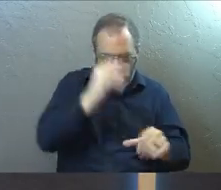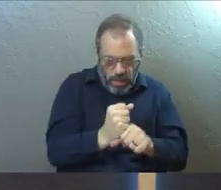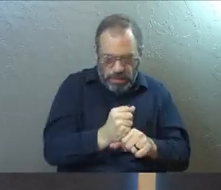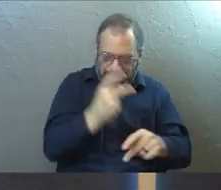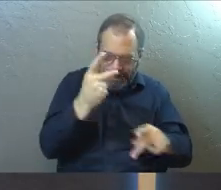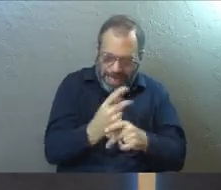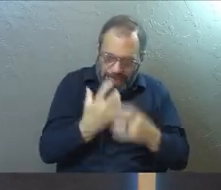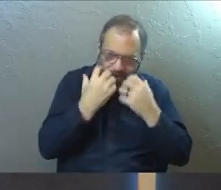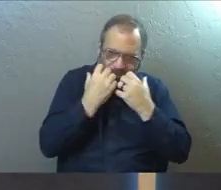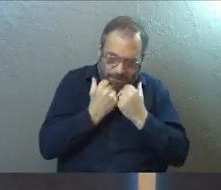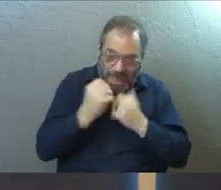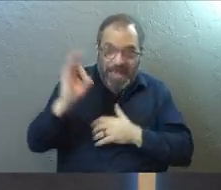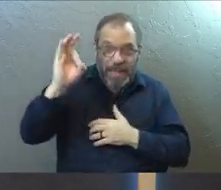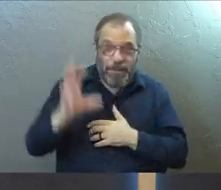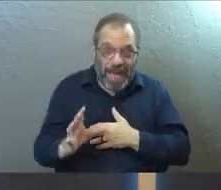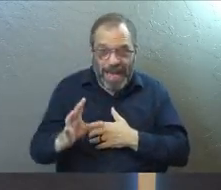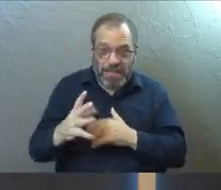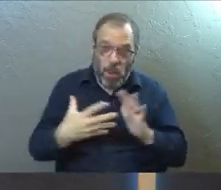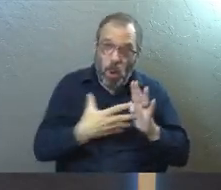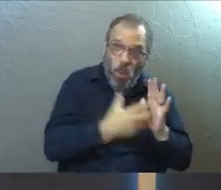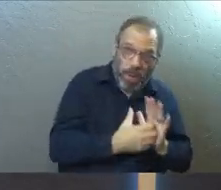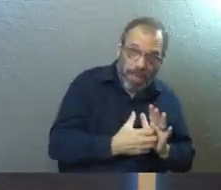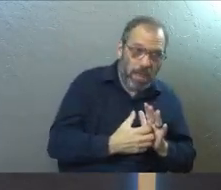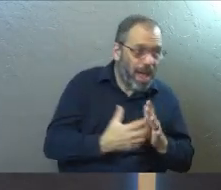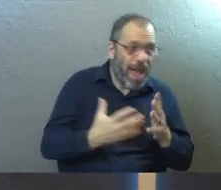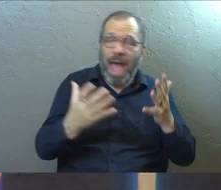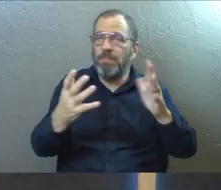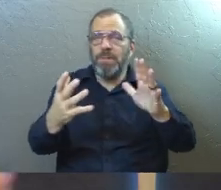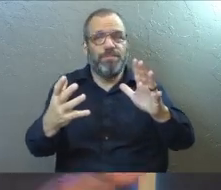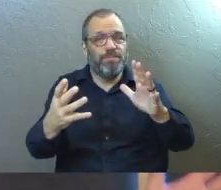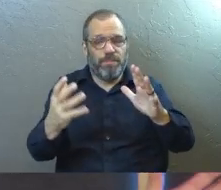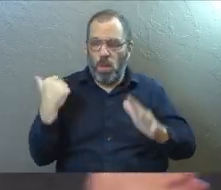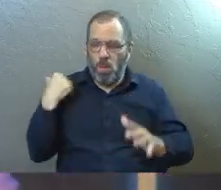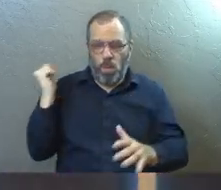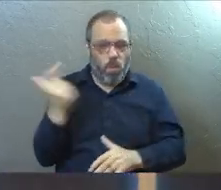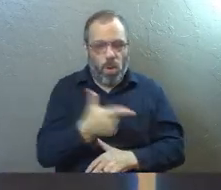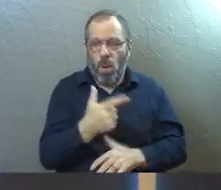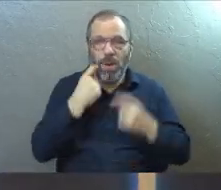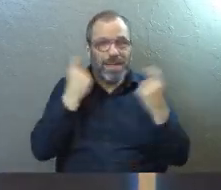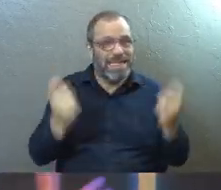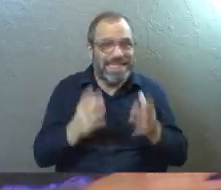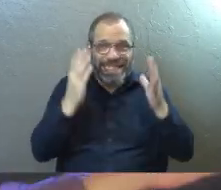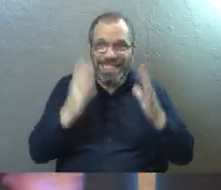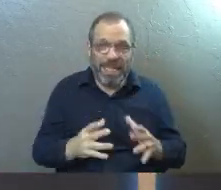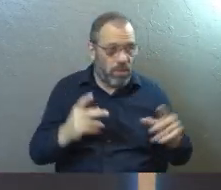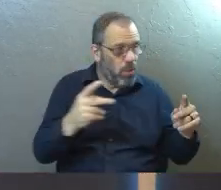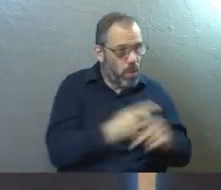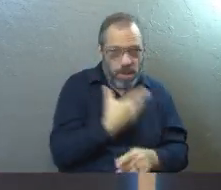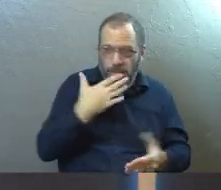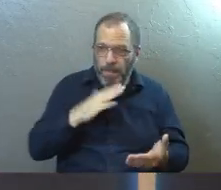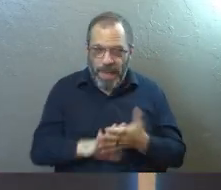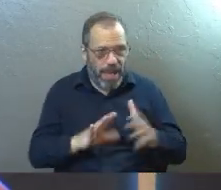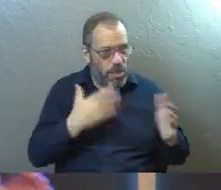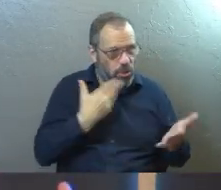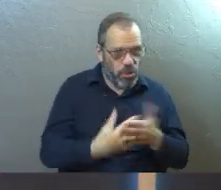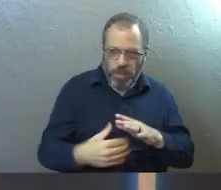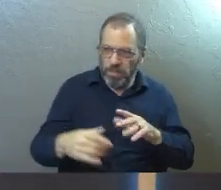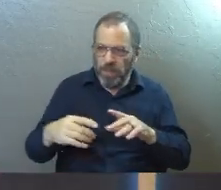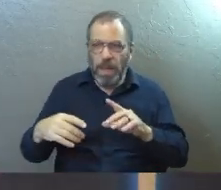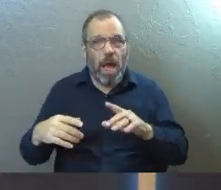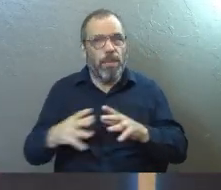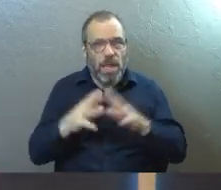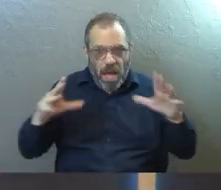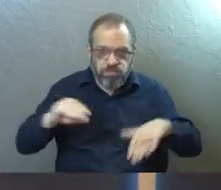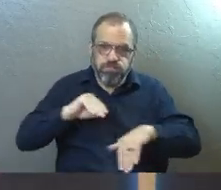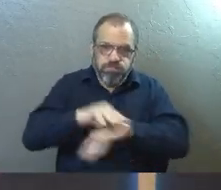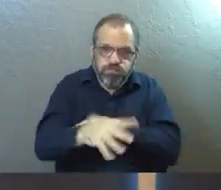in and care in, and these pastors have a moment of weakness. They're just like, I'll say that, we're all sinners, right? I'm not trying to say that they're worse or anything like that, but they've put a lot